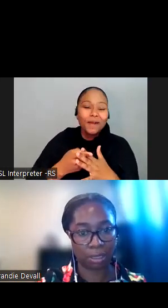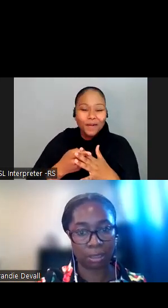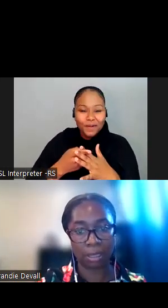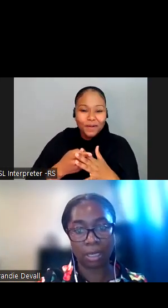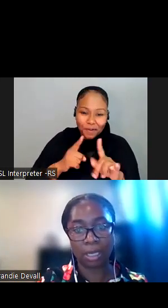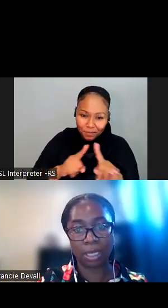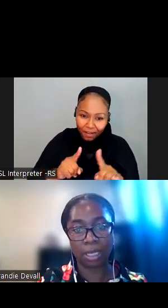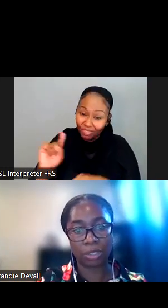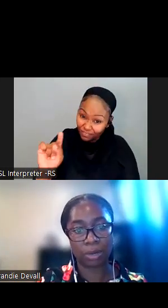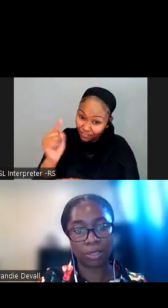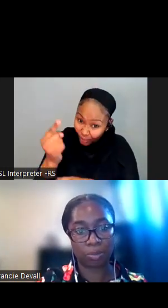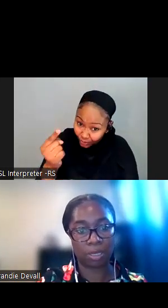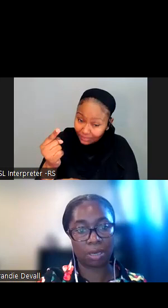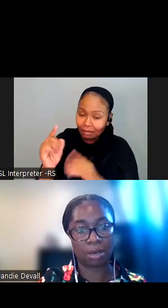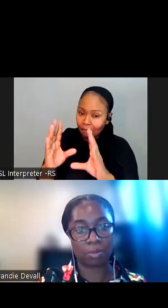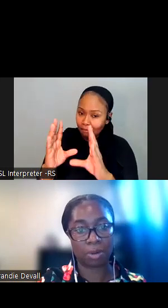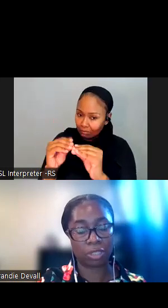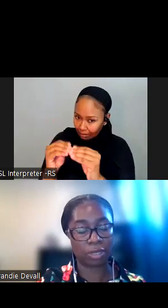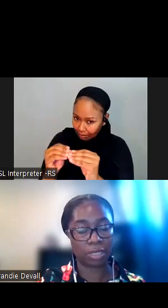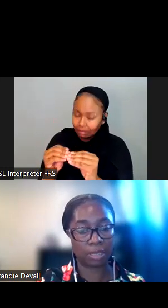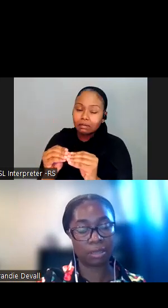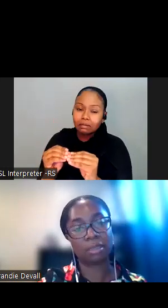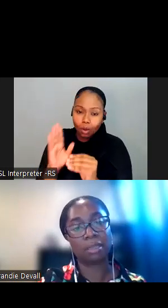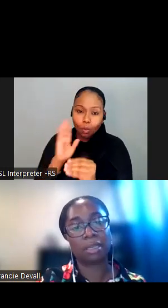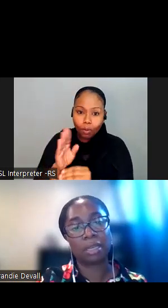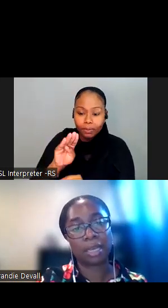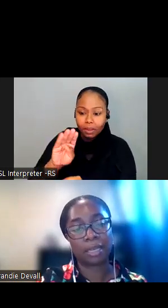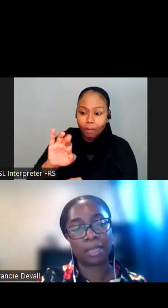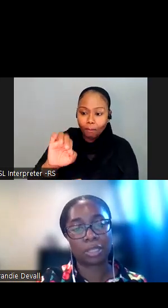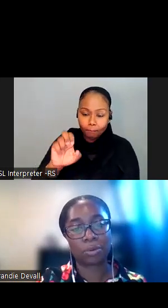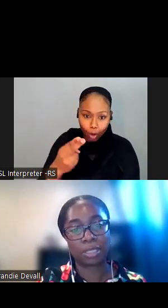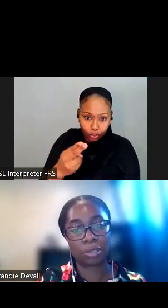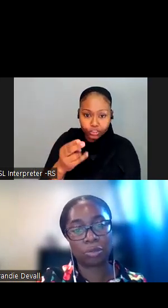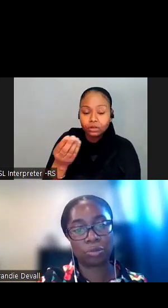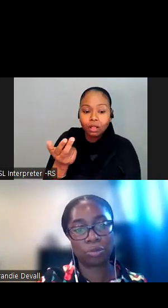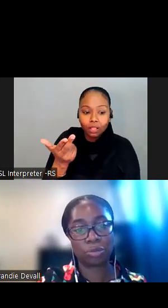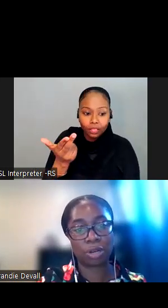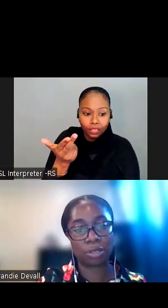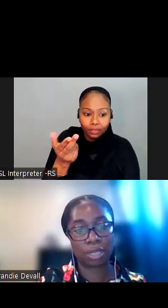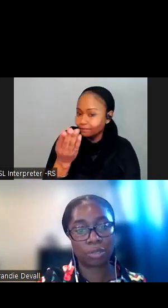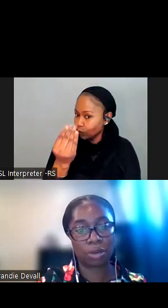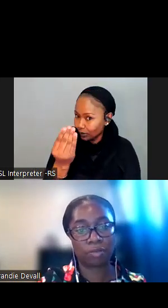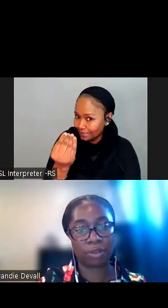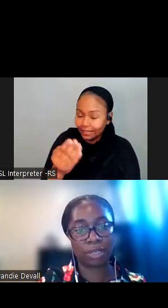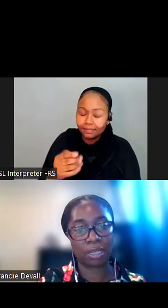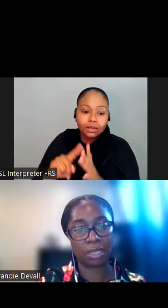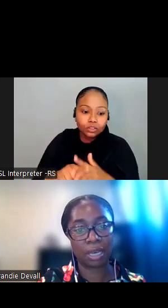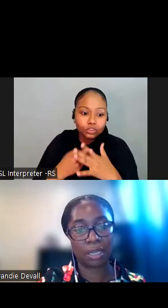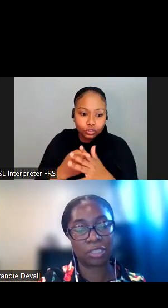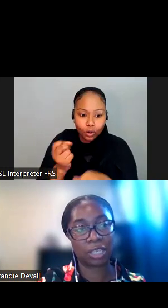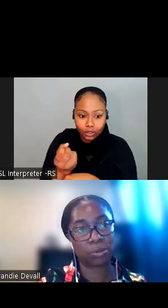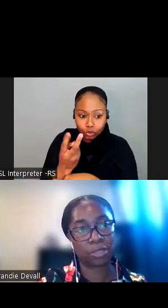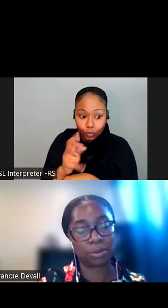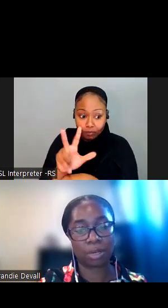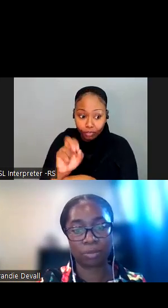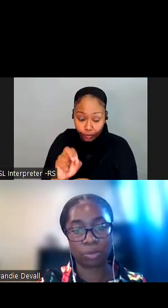group meeting is going to be on March 14th, and it's going to start at 12:30,